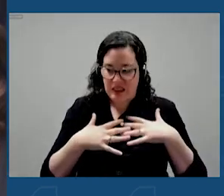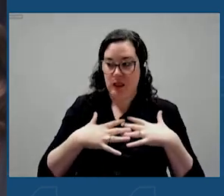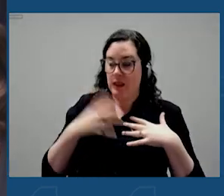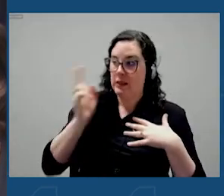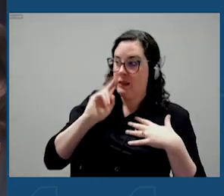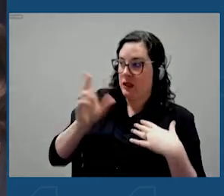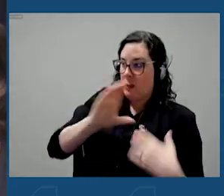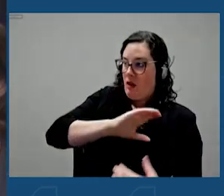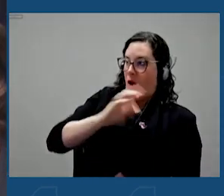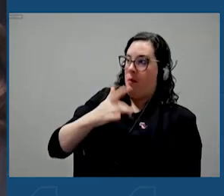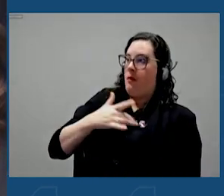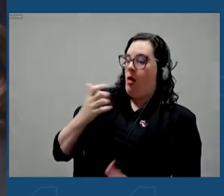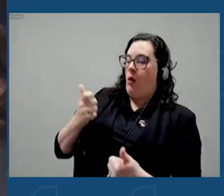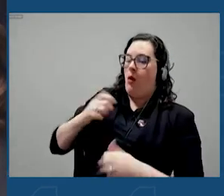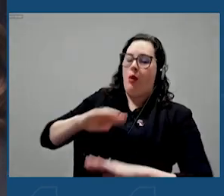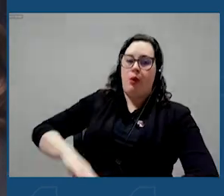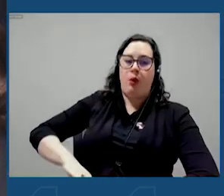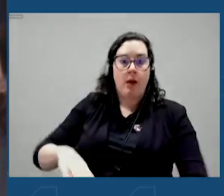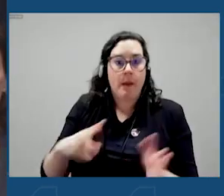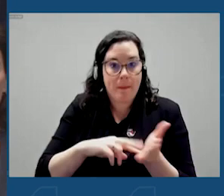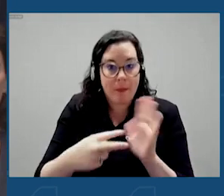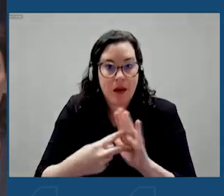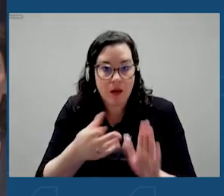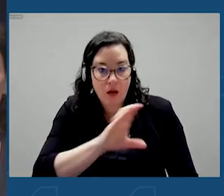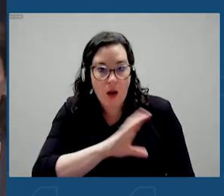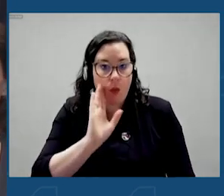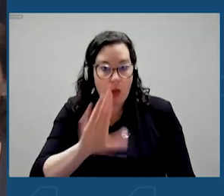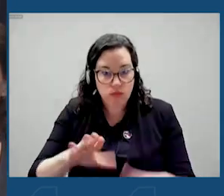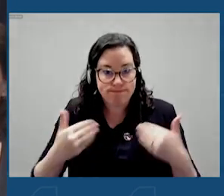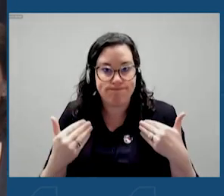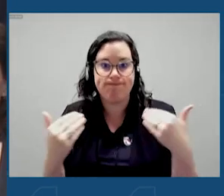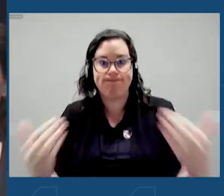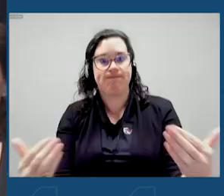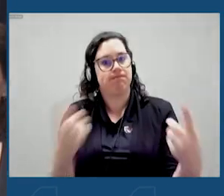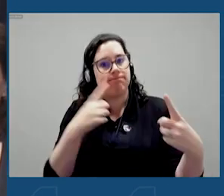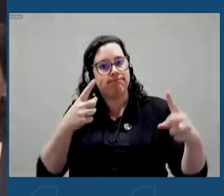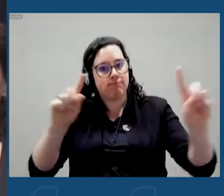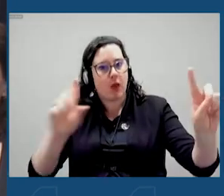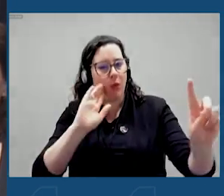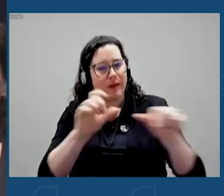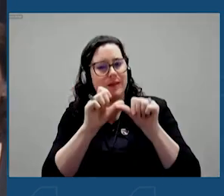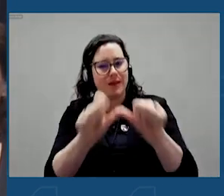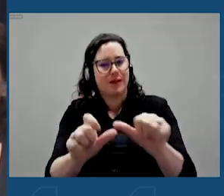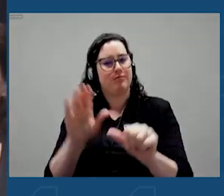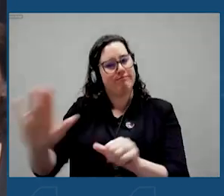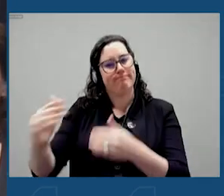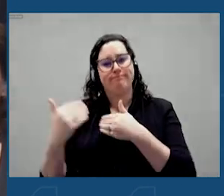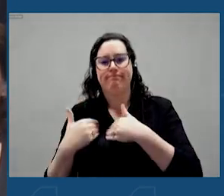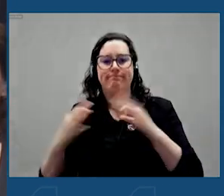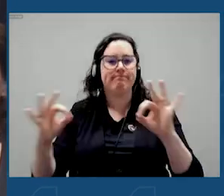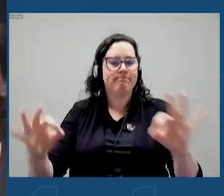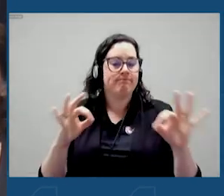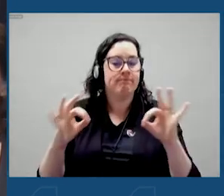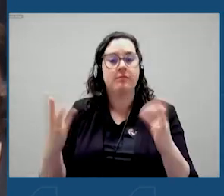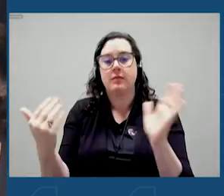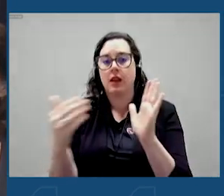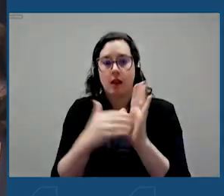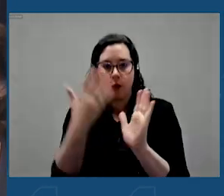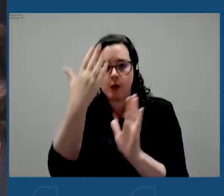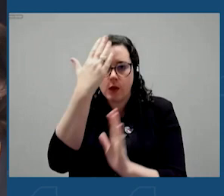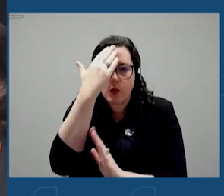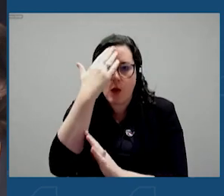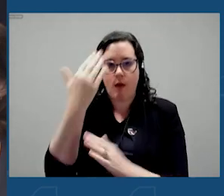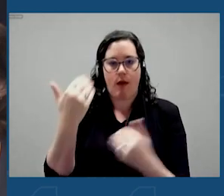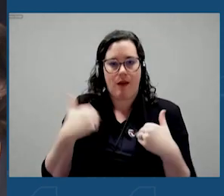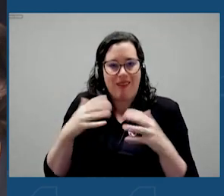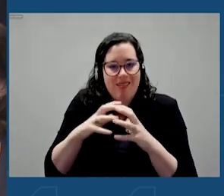stepped up to every challenge that came their way, and they're going to continue to do so. It's what they do. Again, we know we still have a lot to